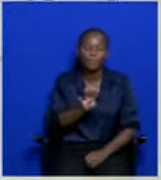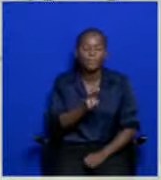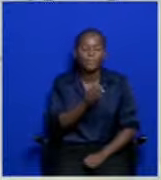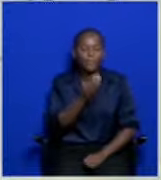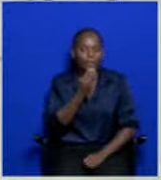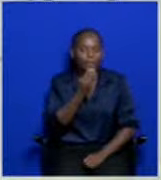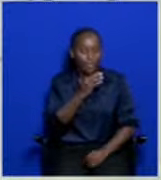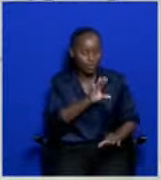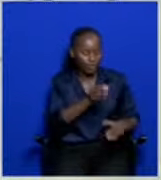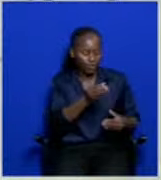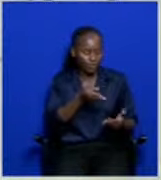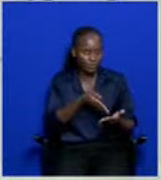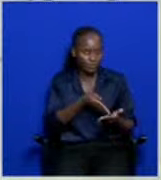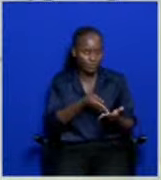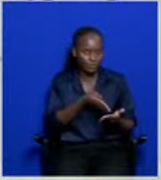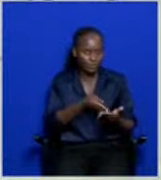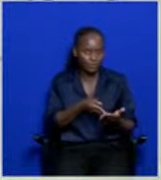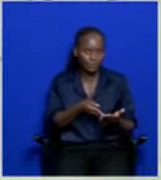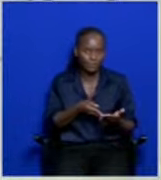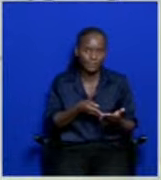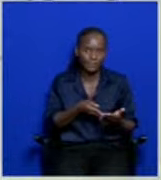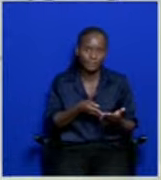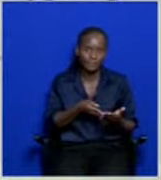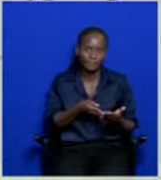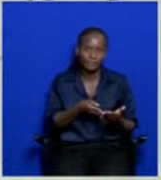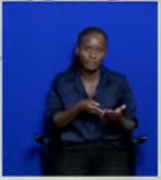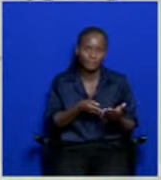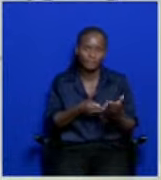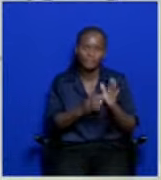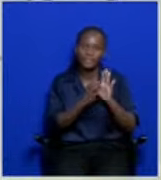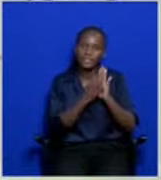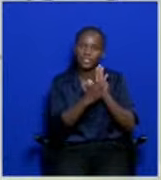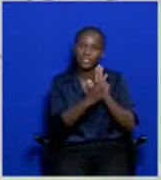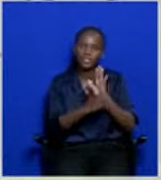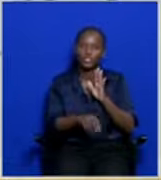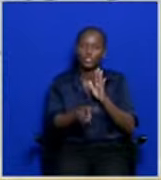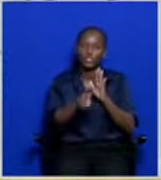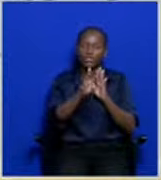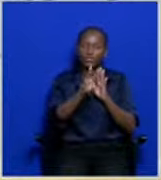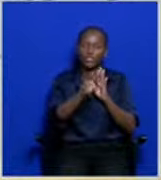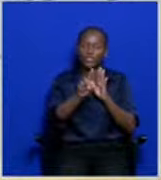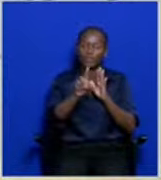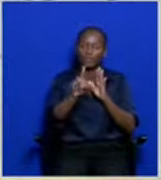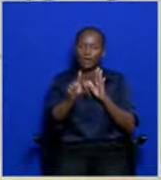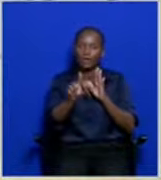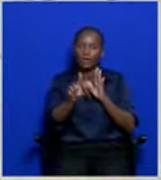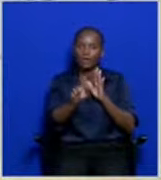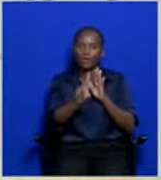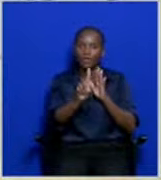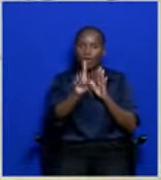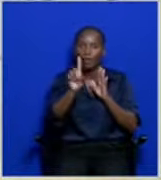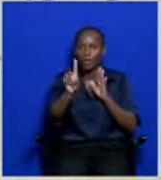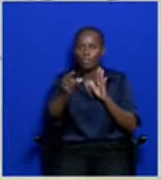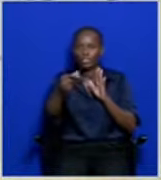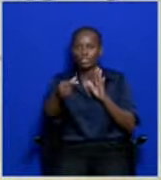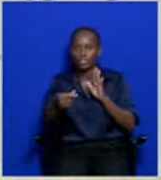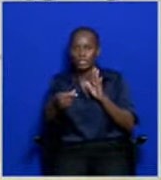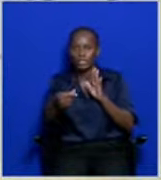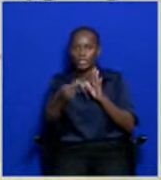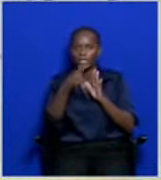it invokes section 21(1)(g) of IPID Act. That's what you say is the classification of this matter.